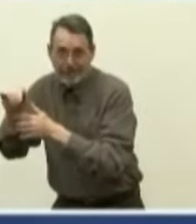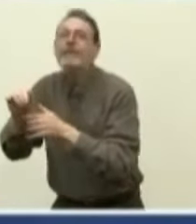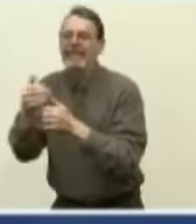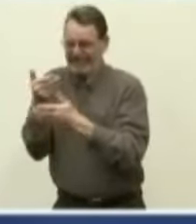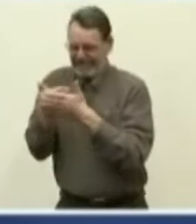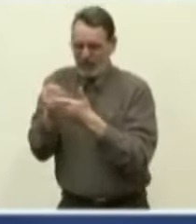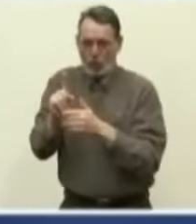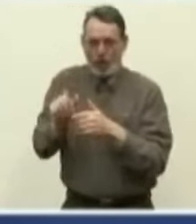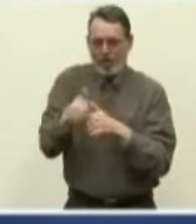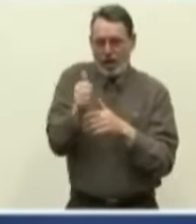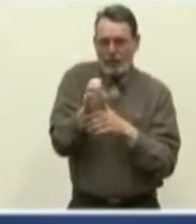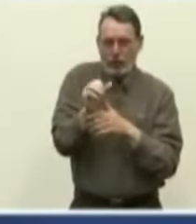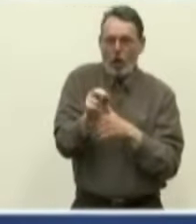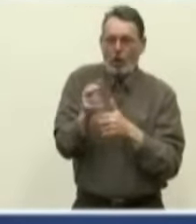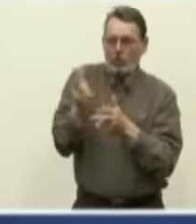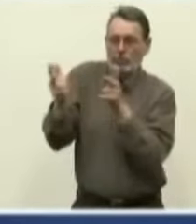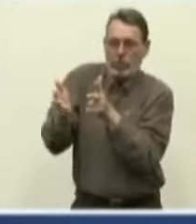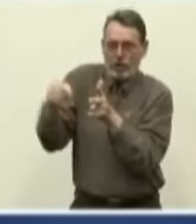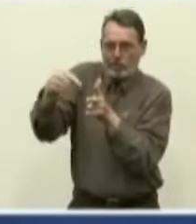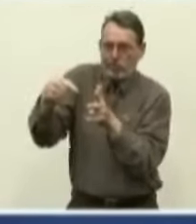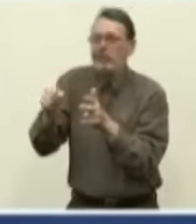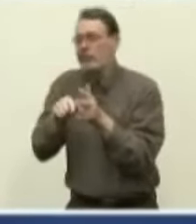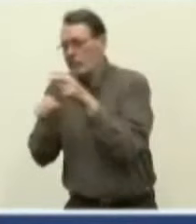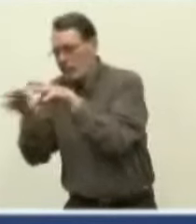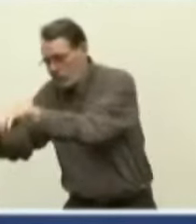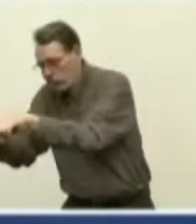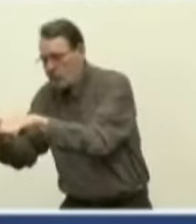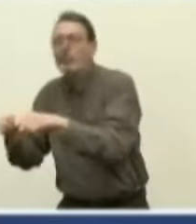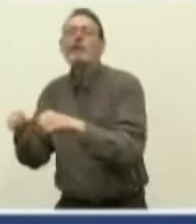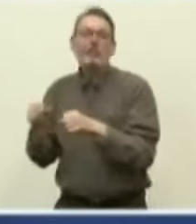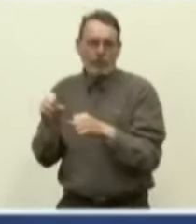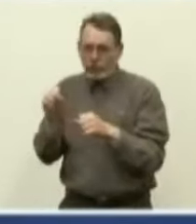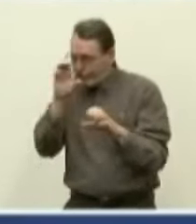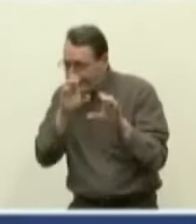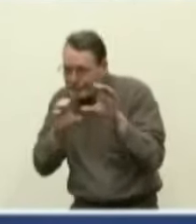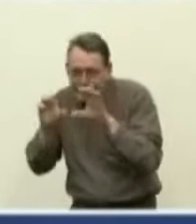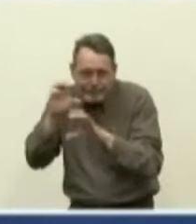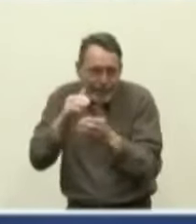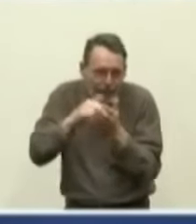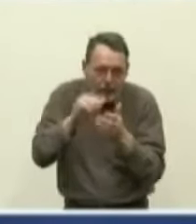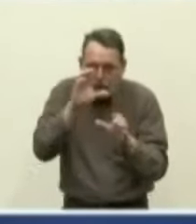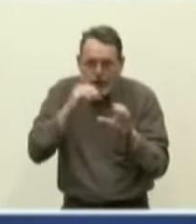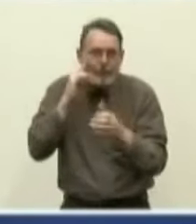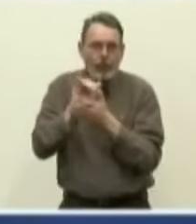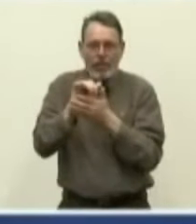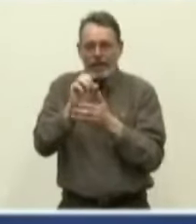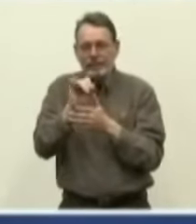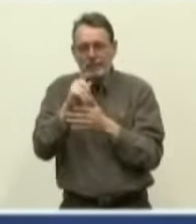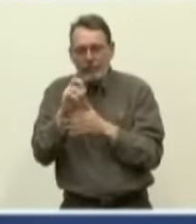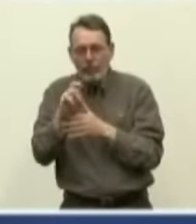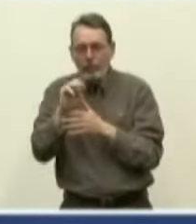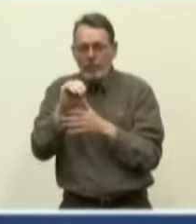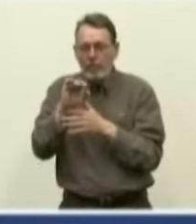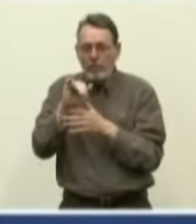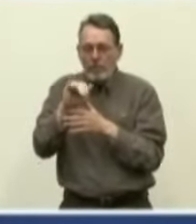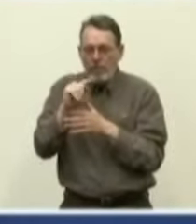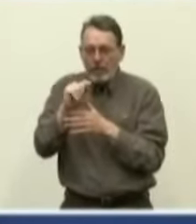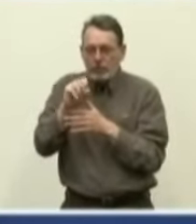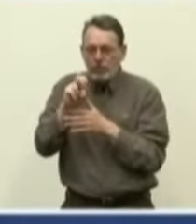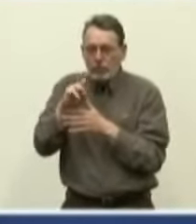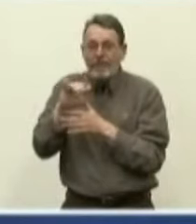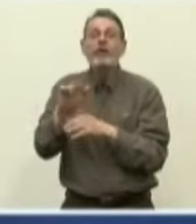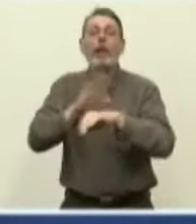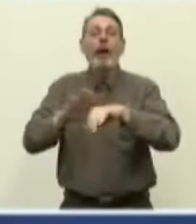Plainclothes officers once again began searching the area to locate the silver Mitsubishi. At approximately 12:48 p.m.,